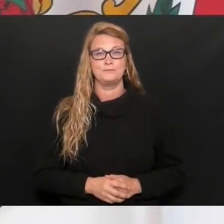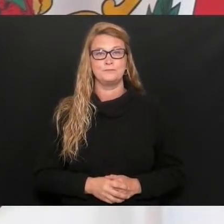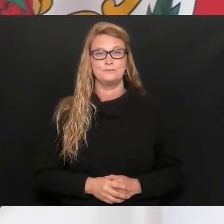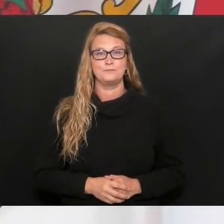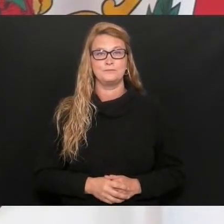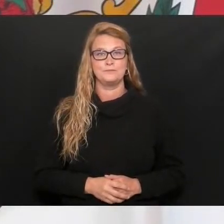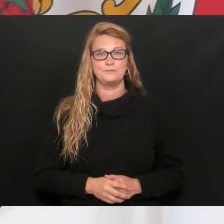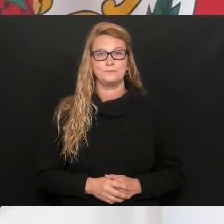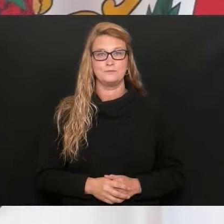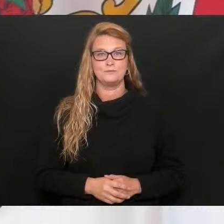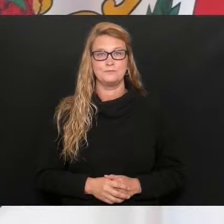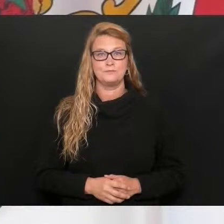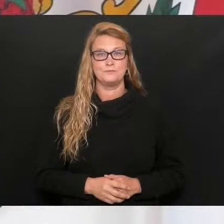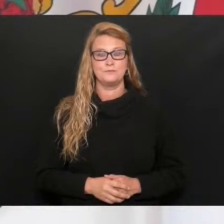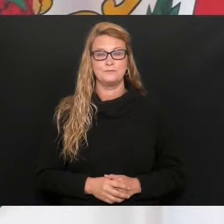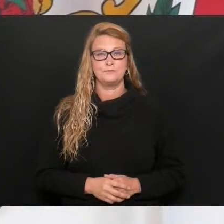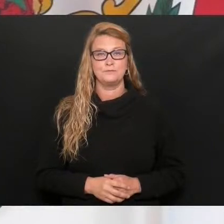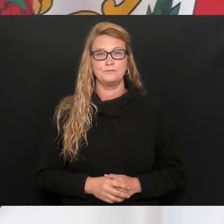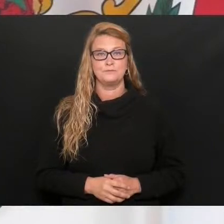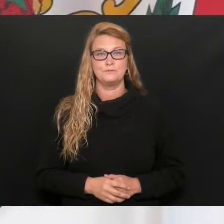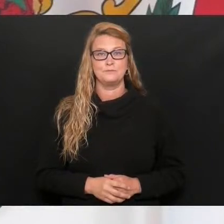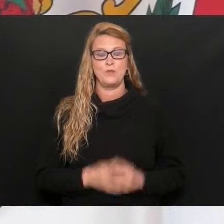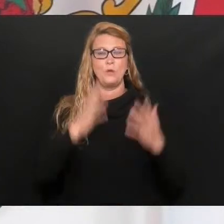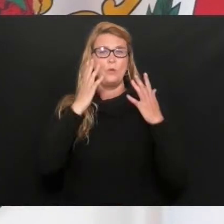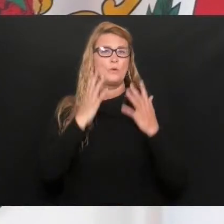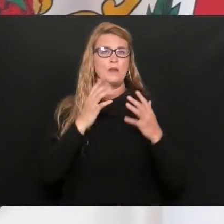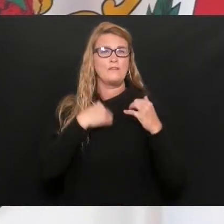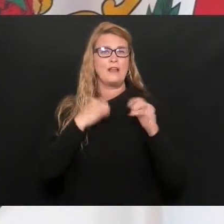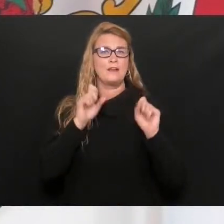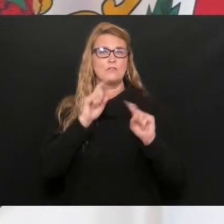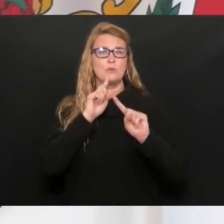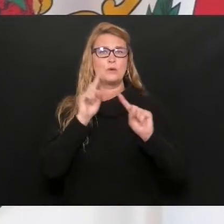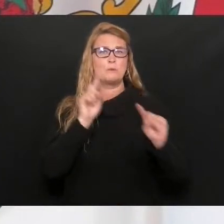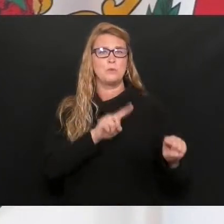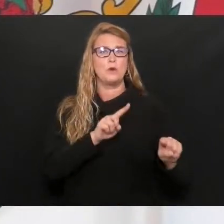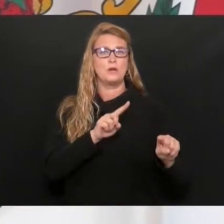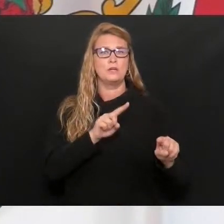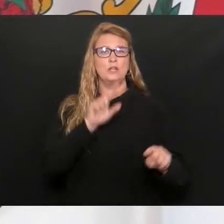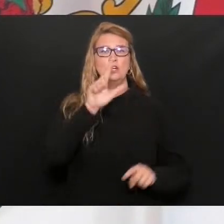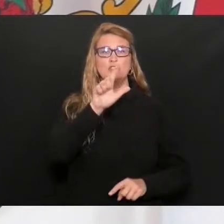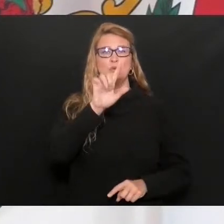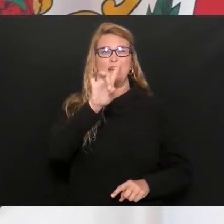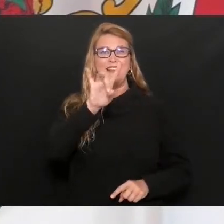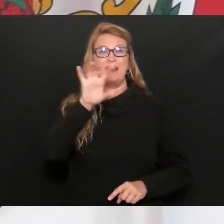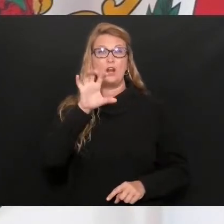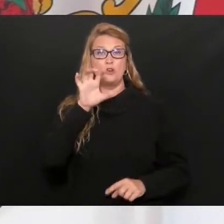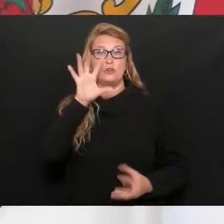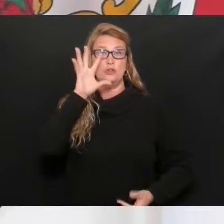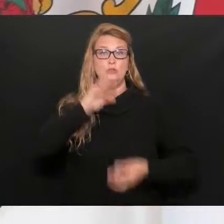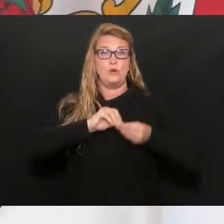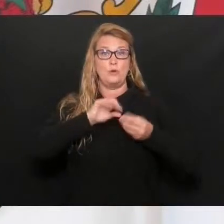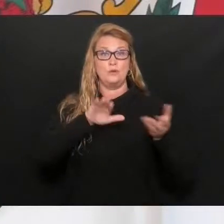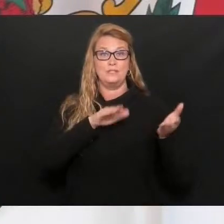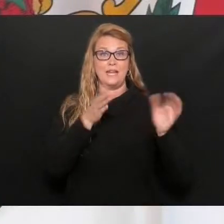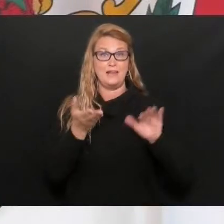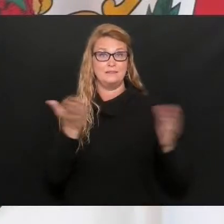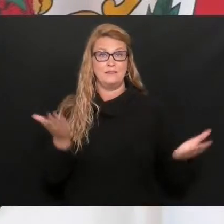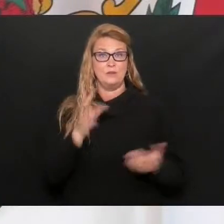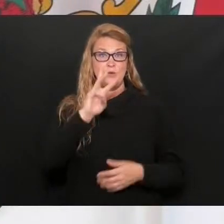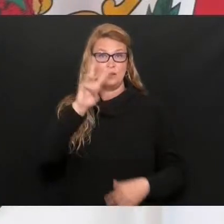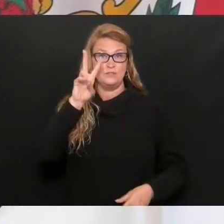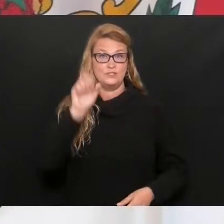I've got regretfully to report to you that we have hit the 2,800 mark on the total deaths in West